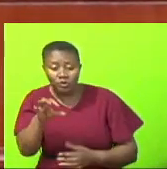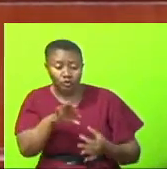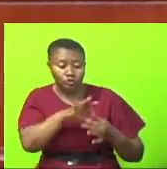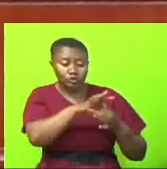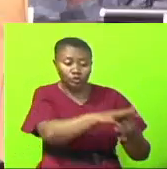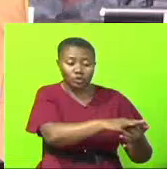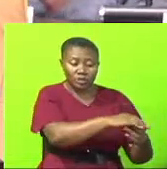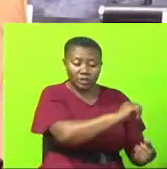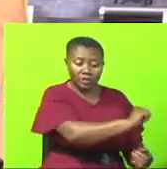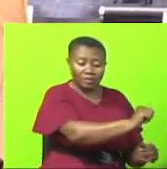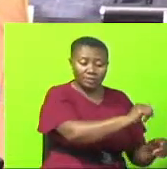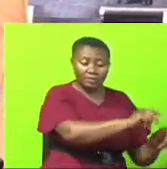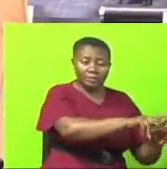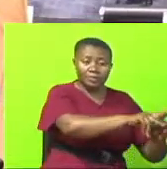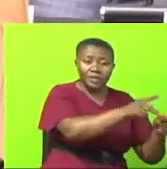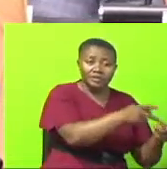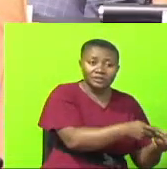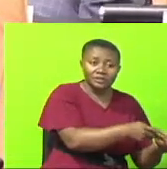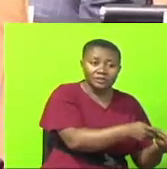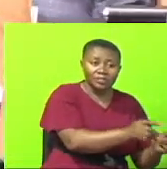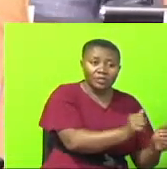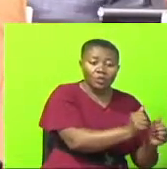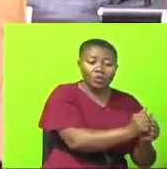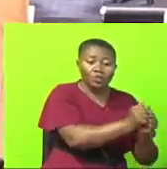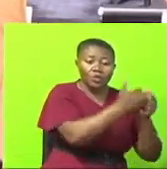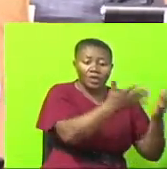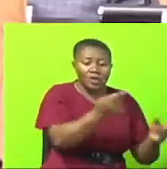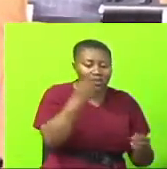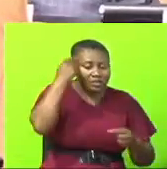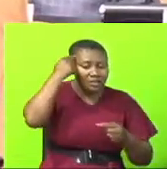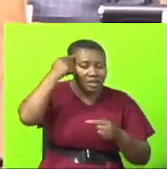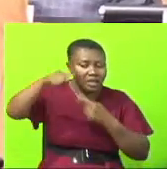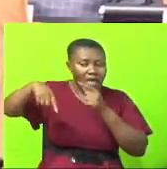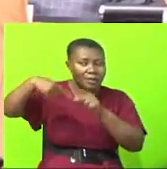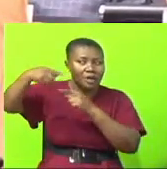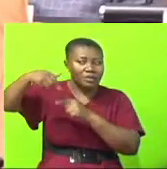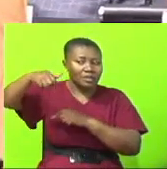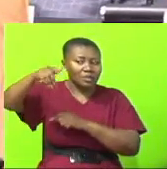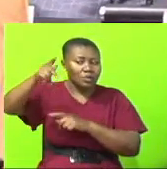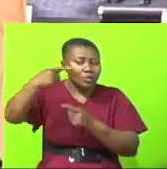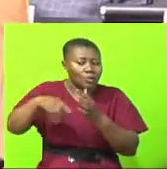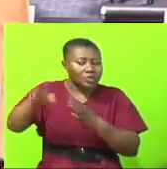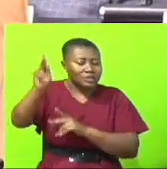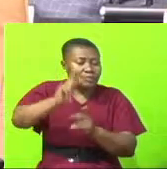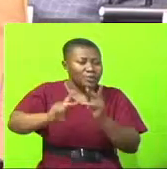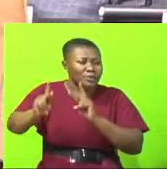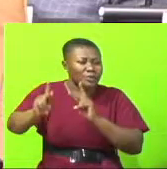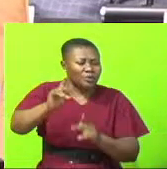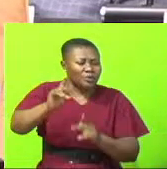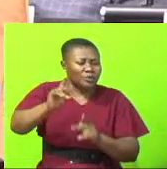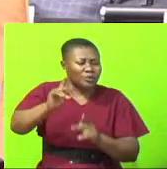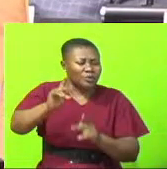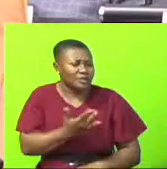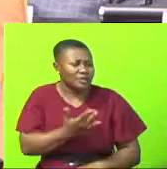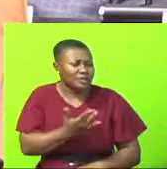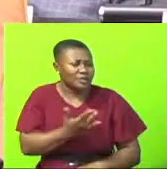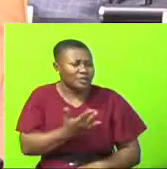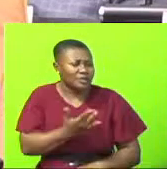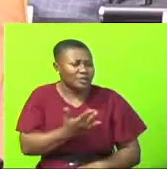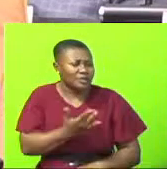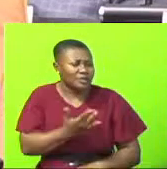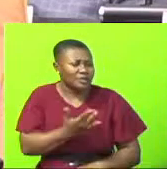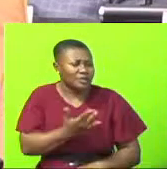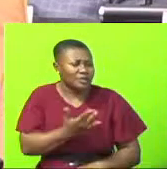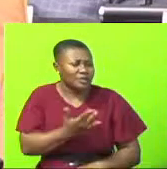jumped to another party without reference to the people who brought them to the August Parliament. This is what we wanted to prevent. People